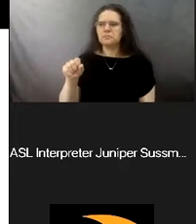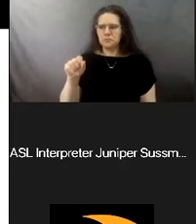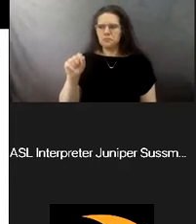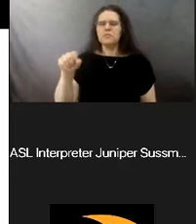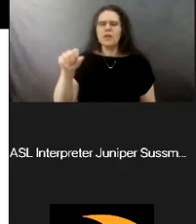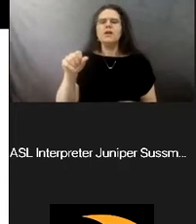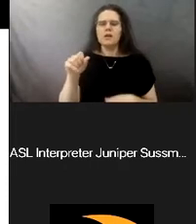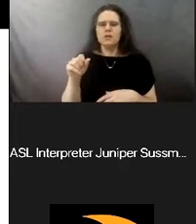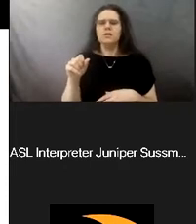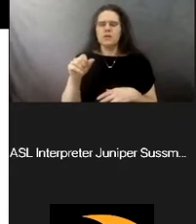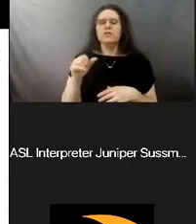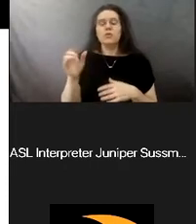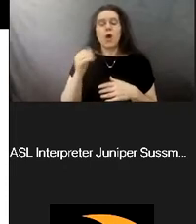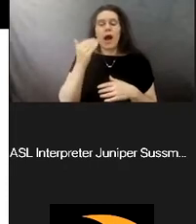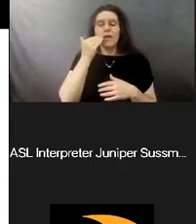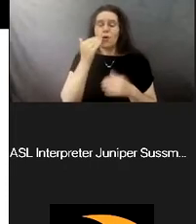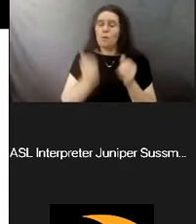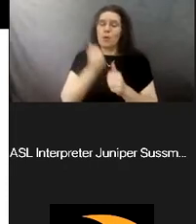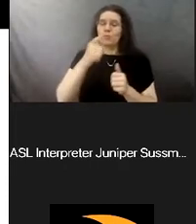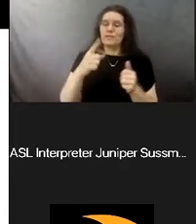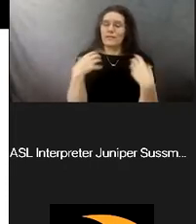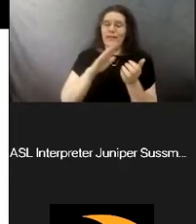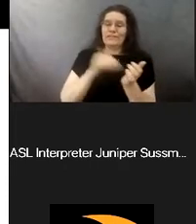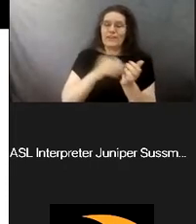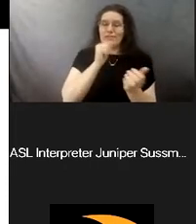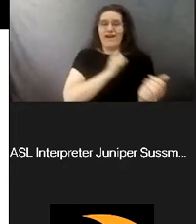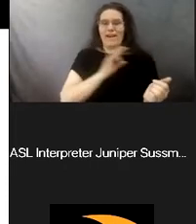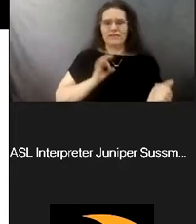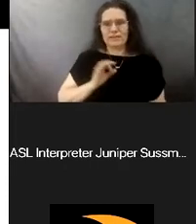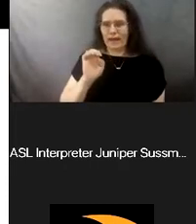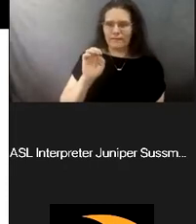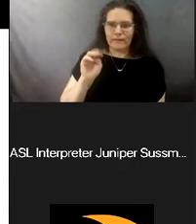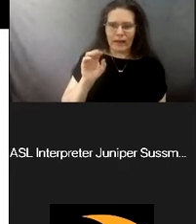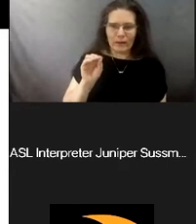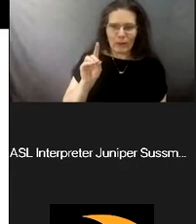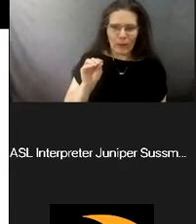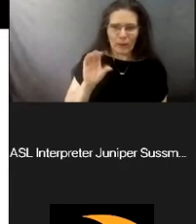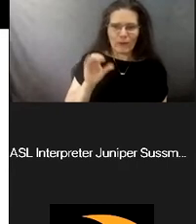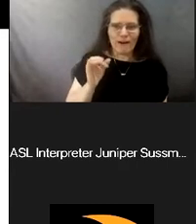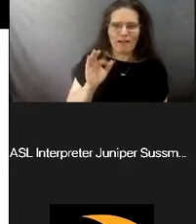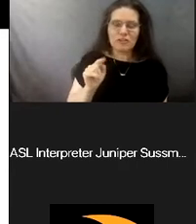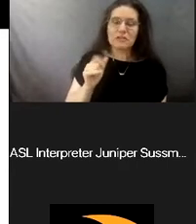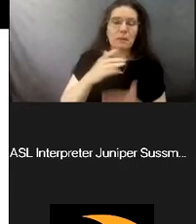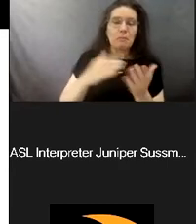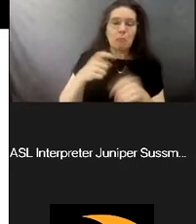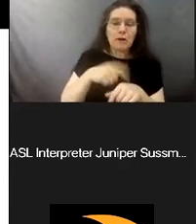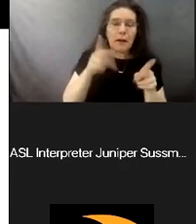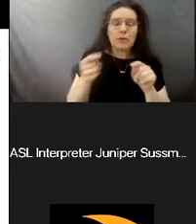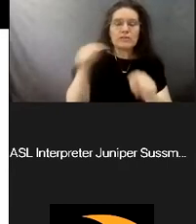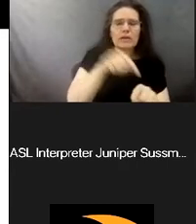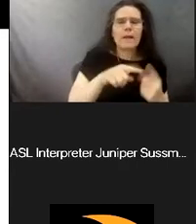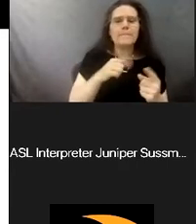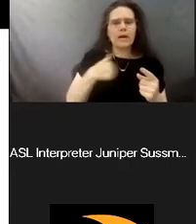health centers do not have endocrinology on staff. They might have some part-time endocrinology, but we're all connected to